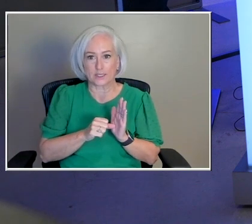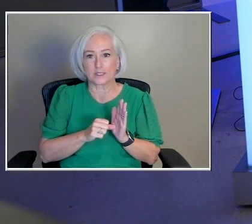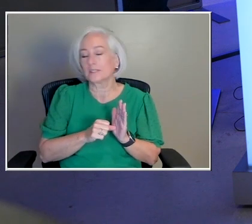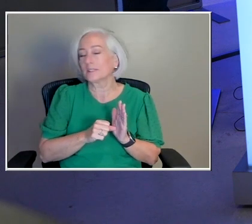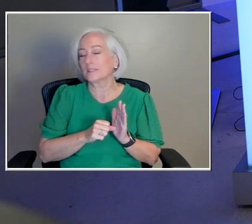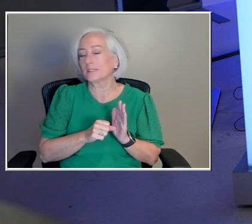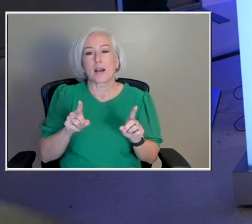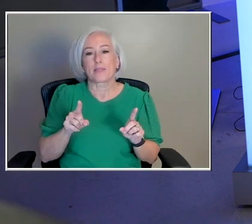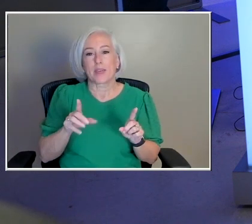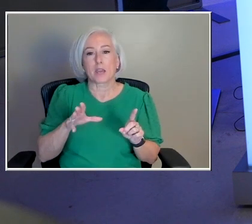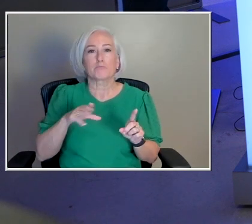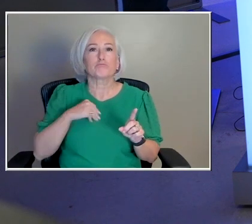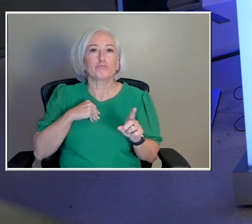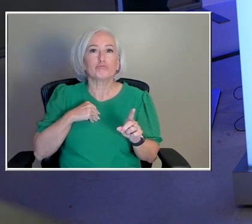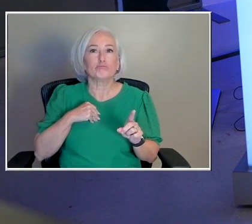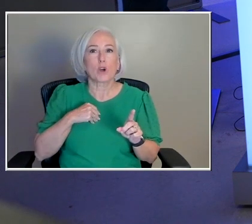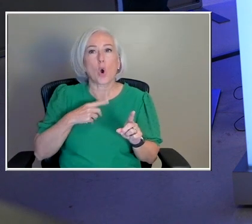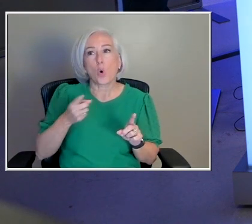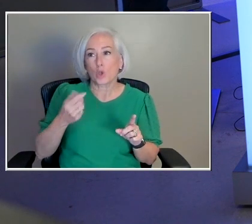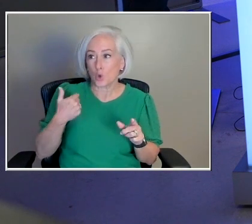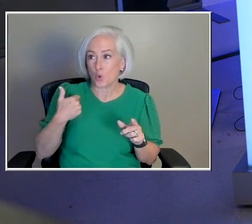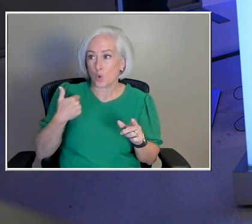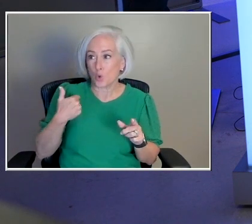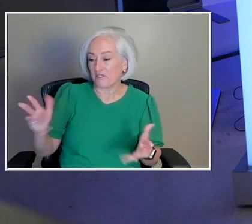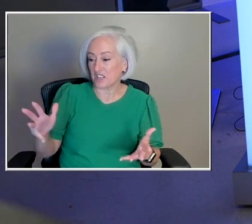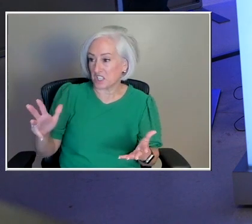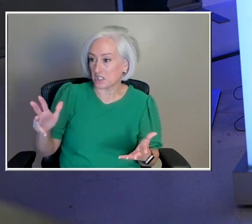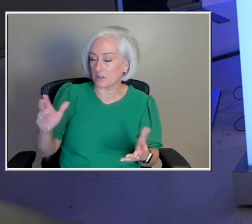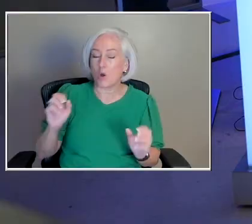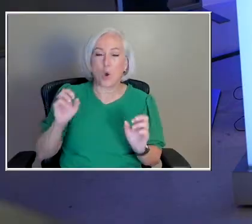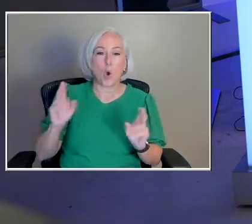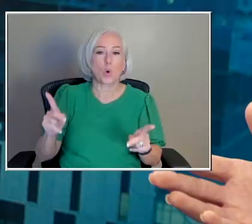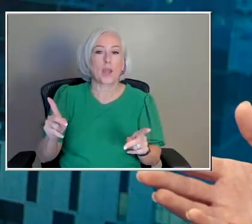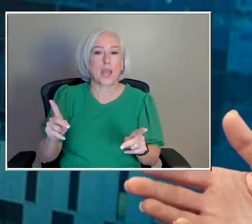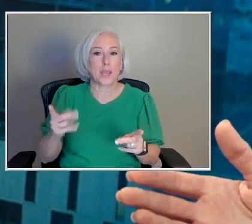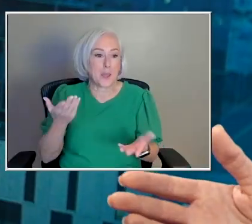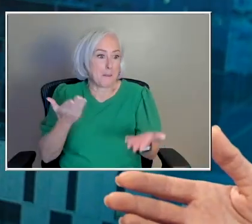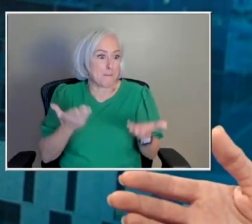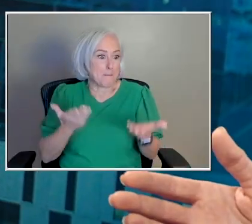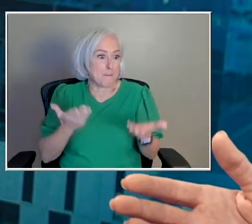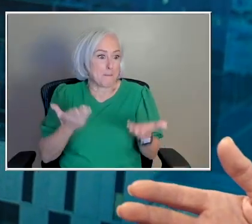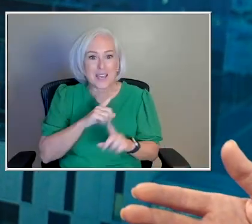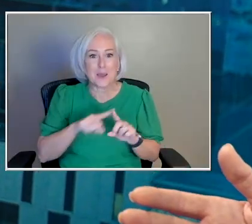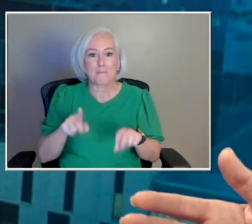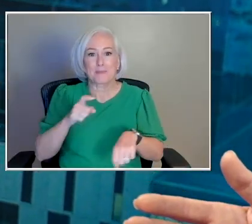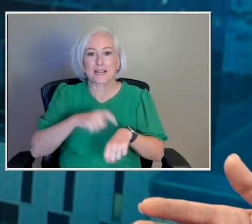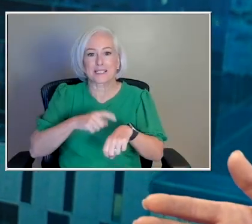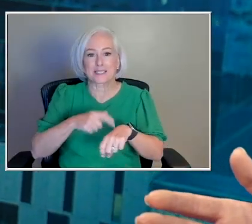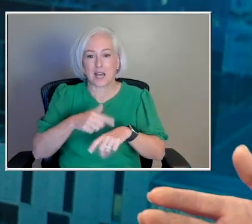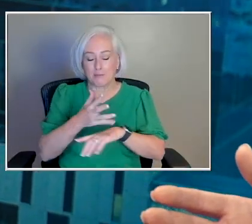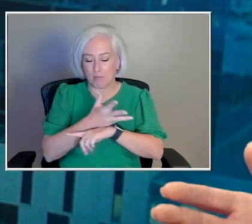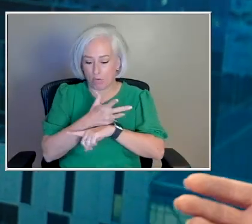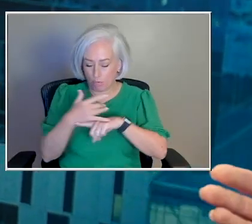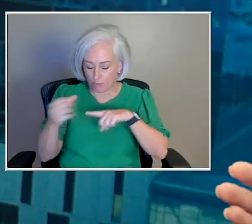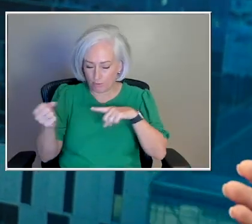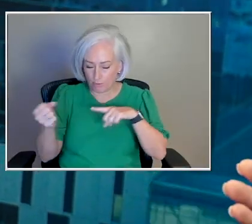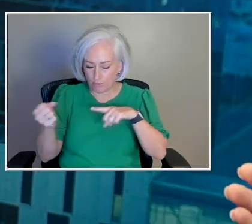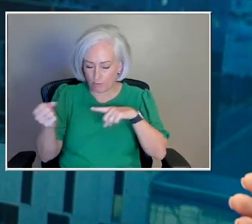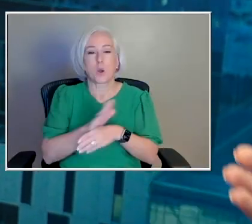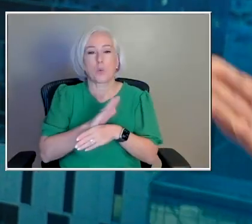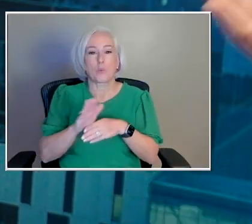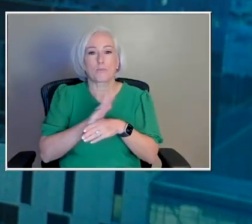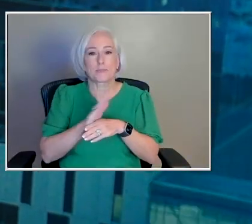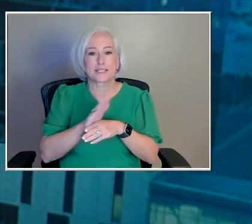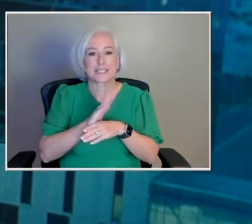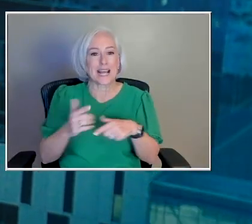for it, that they got it. And not that anybody is lying, but time gets away from all of us in life. We have very busy lives today, and